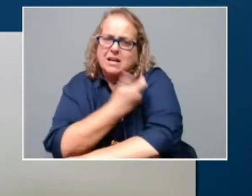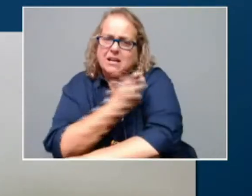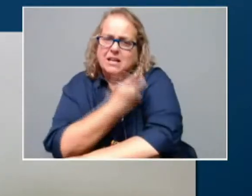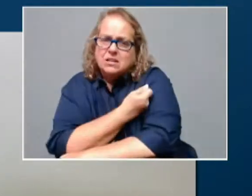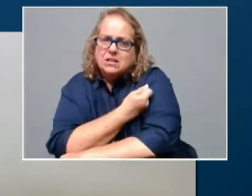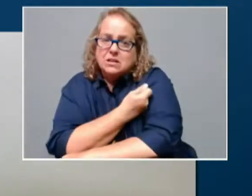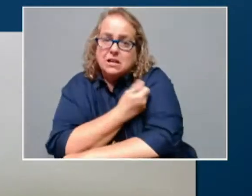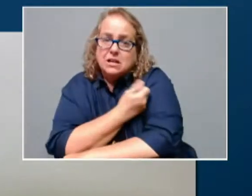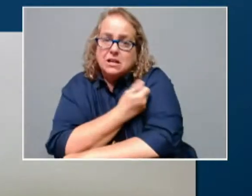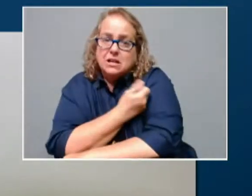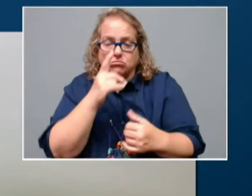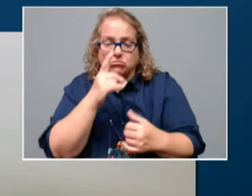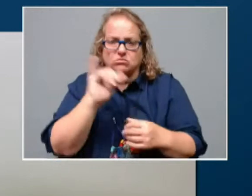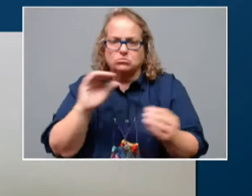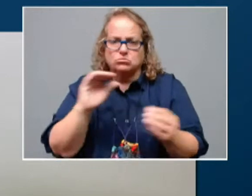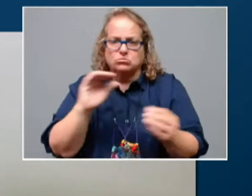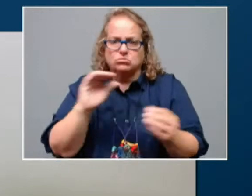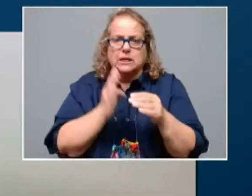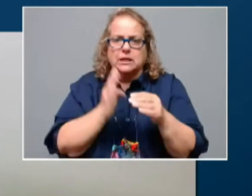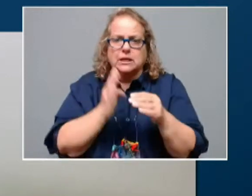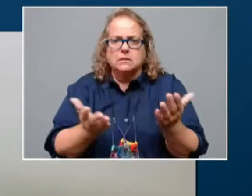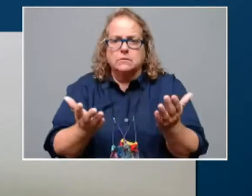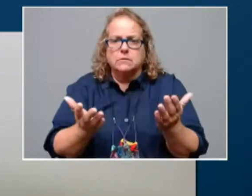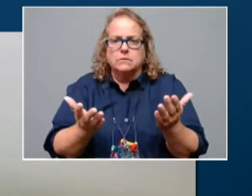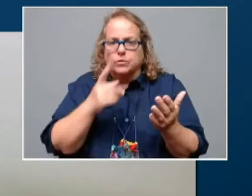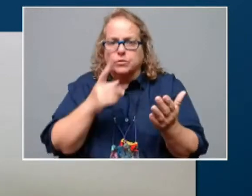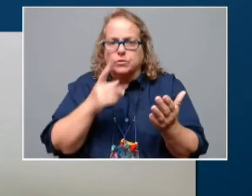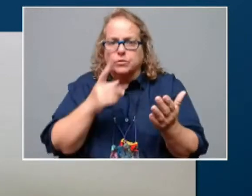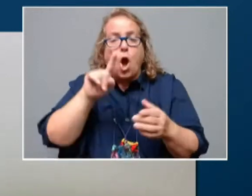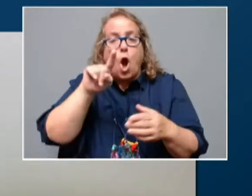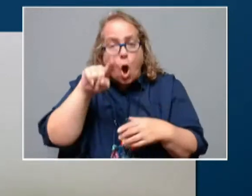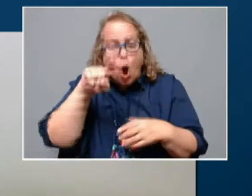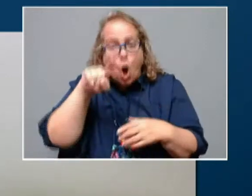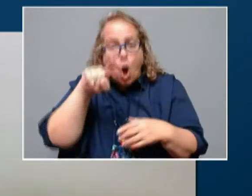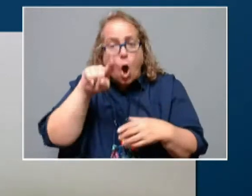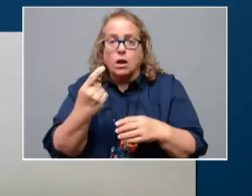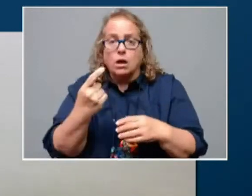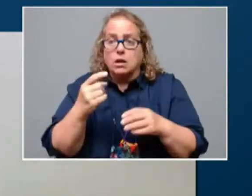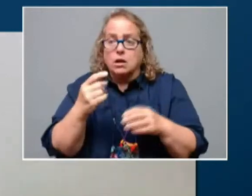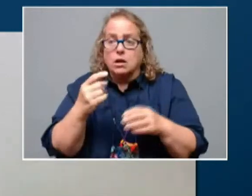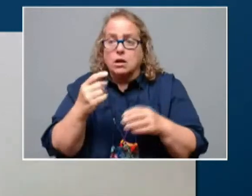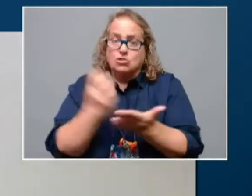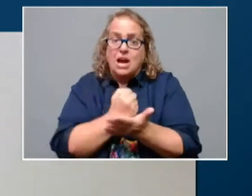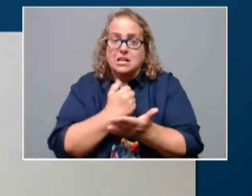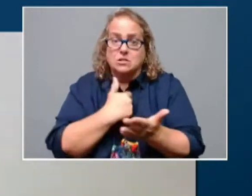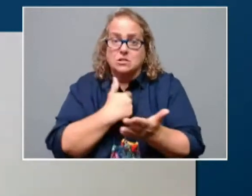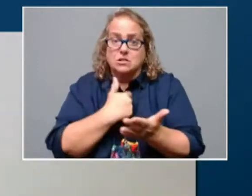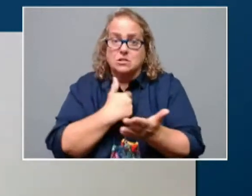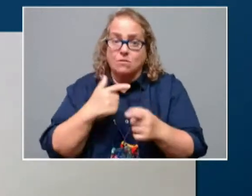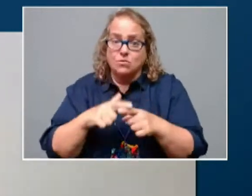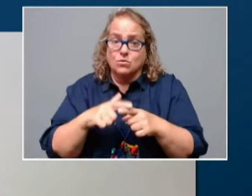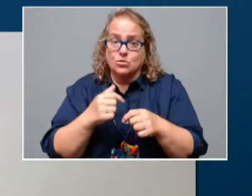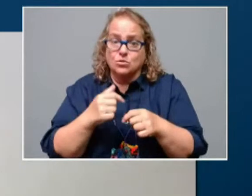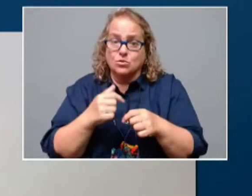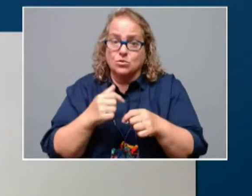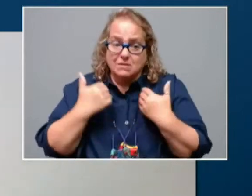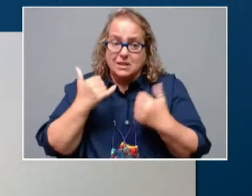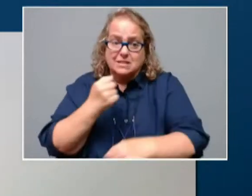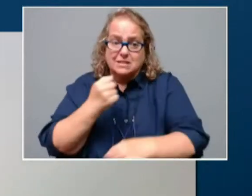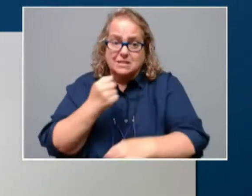And I think the only chance we have is vaccination. And that's it.